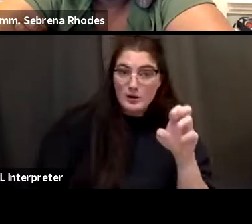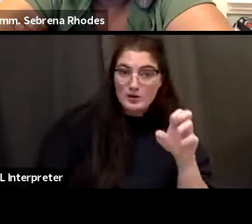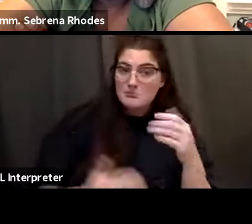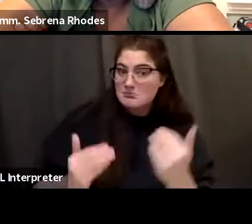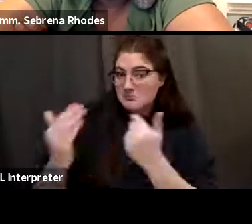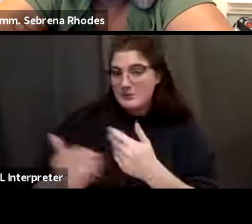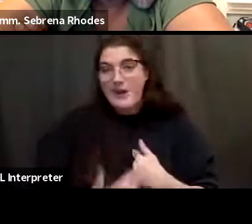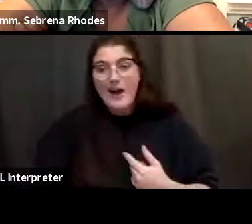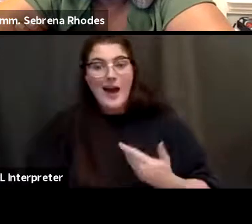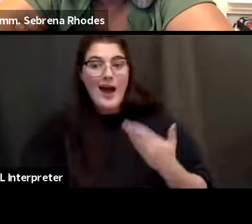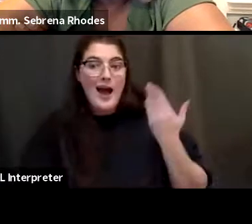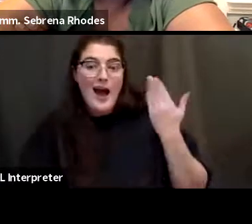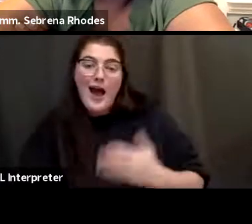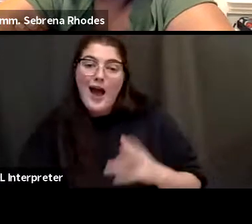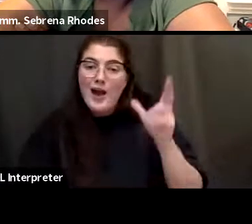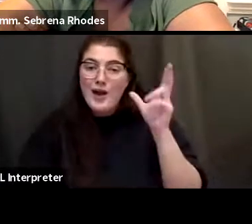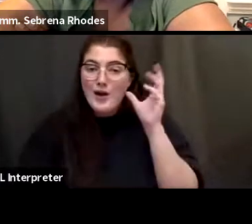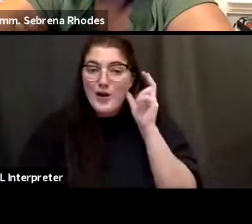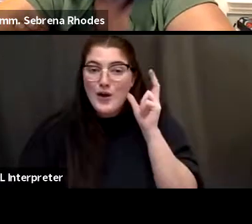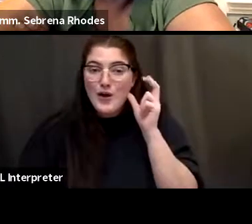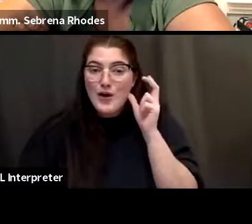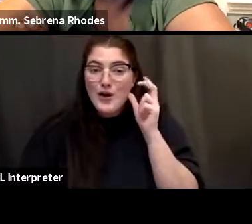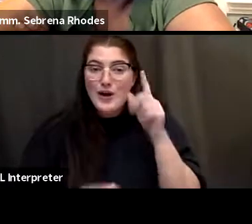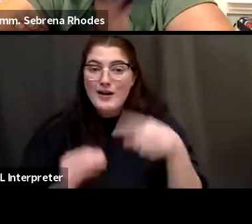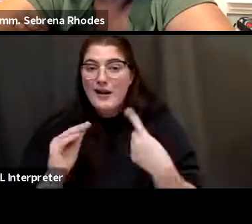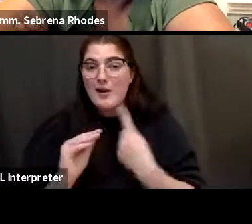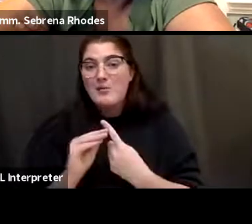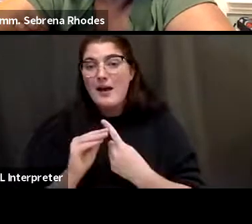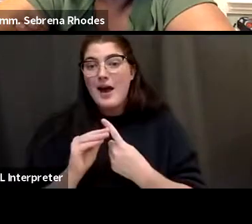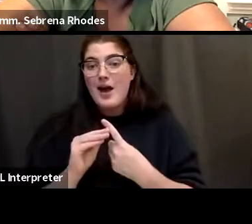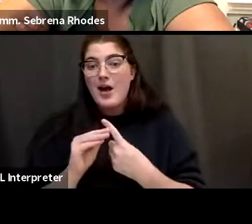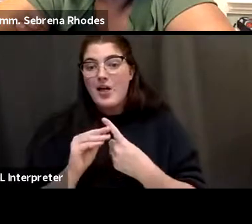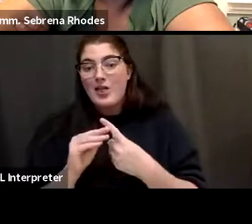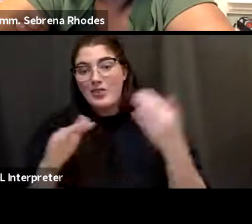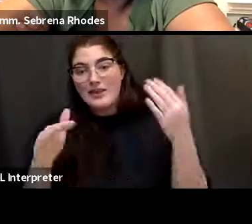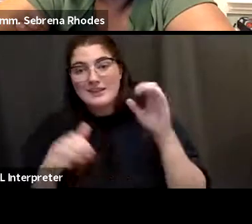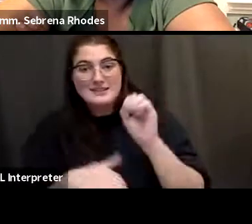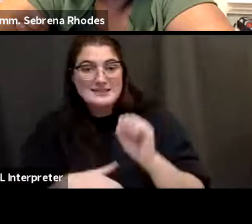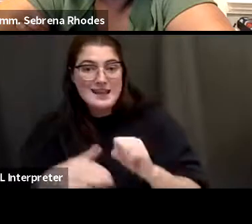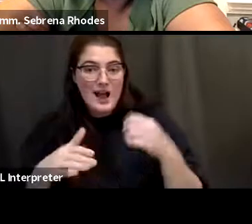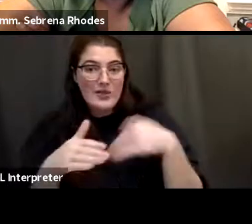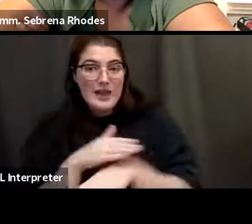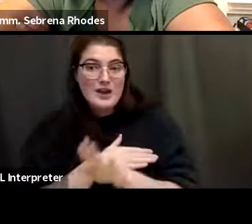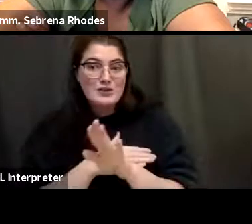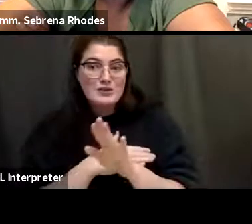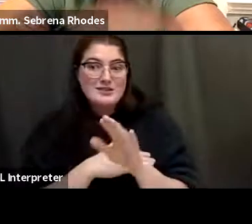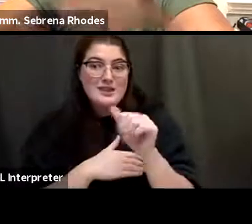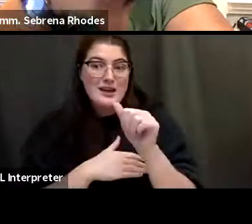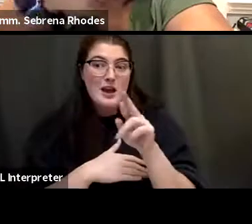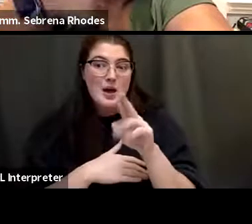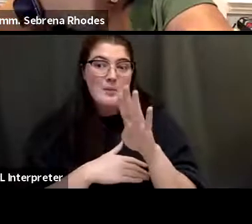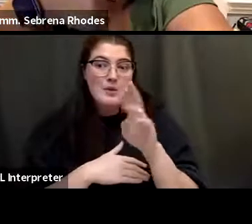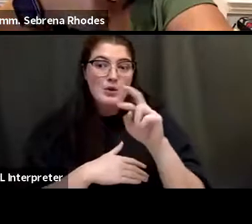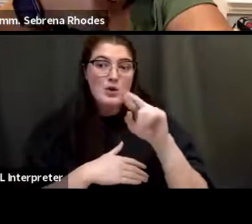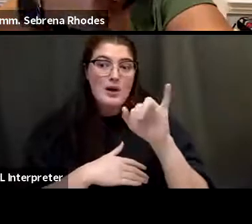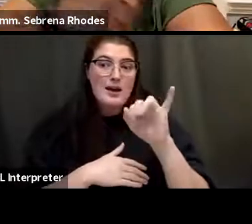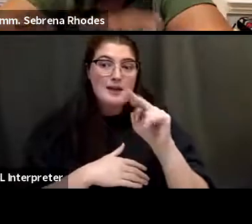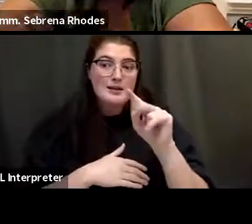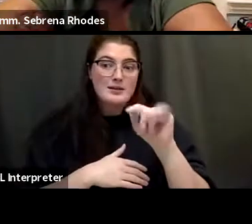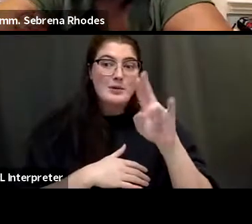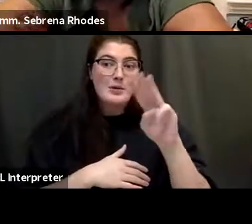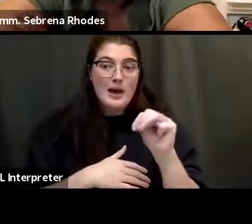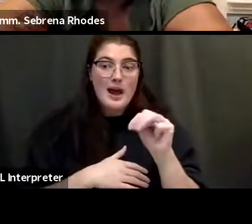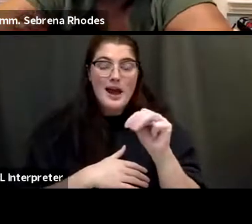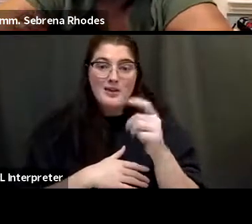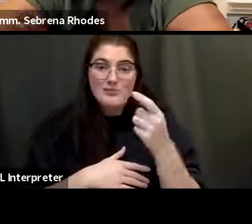I heard about the south entrance at Arboretum. Just so you guys know, I actually was working on